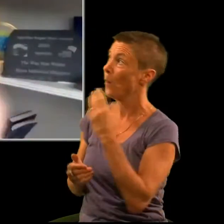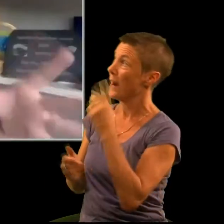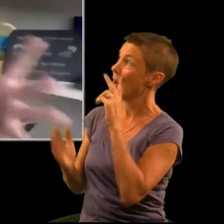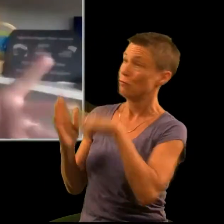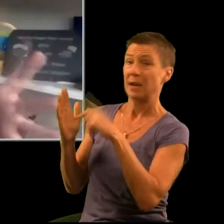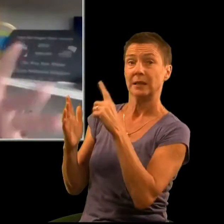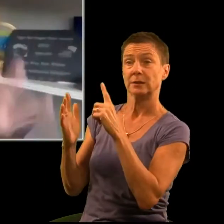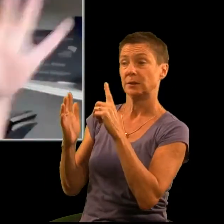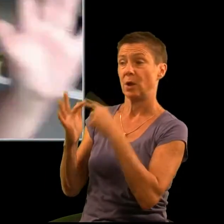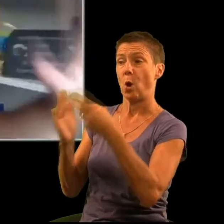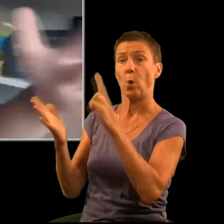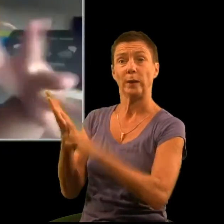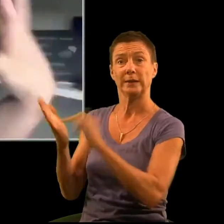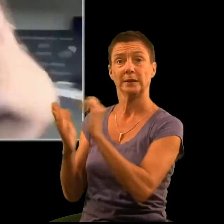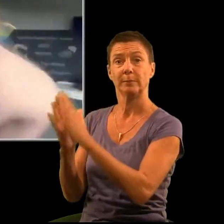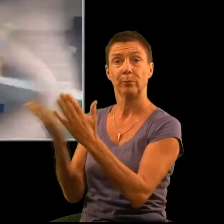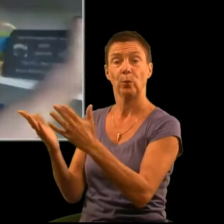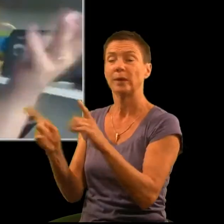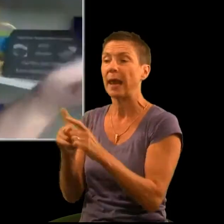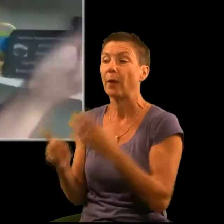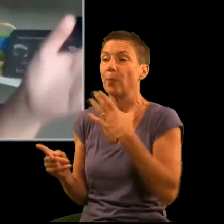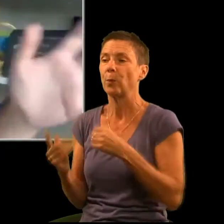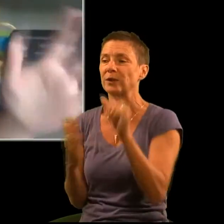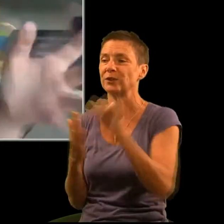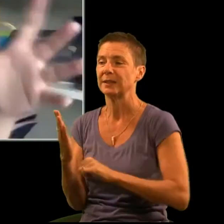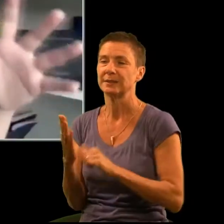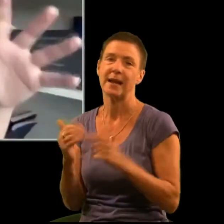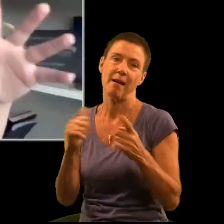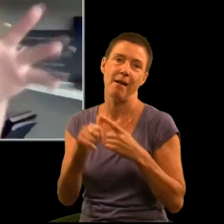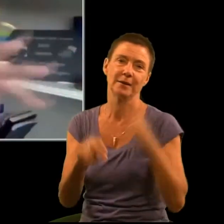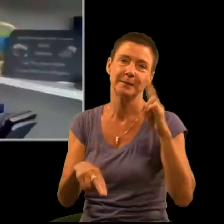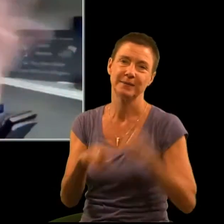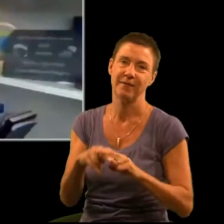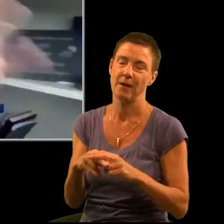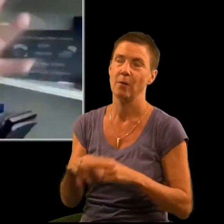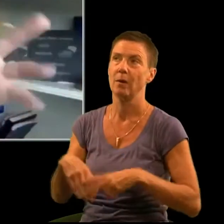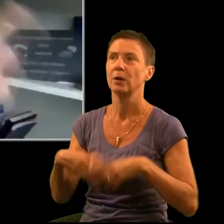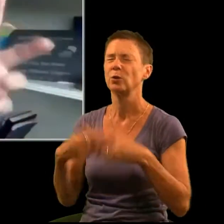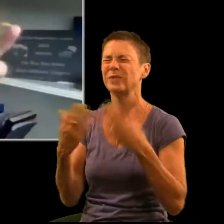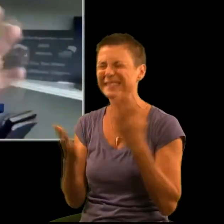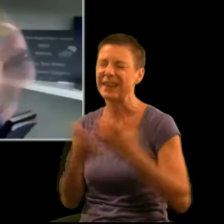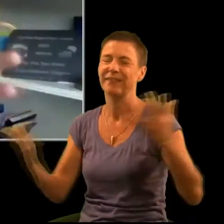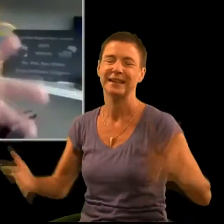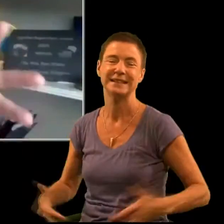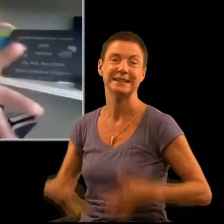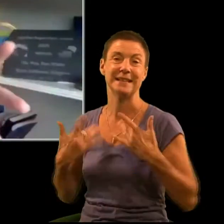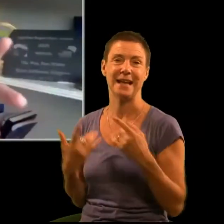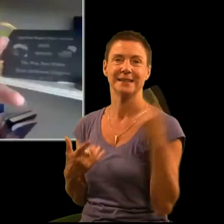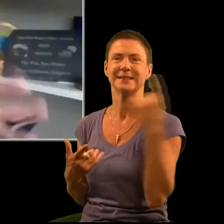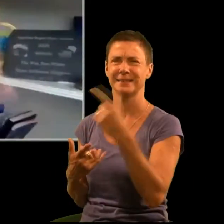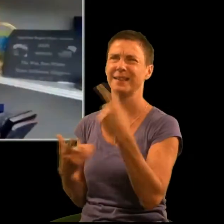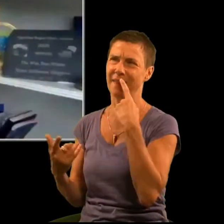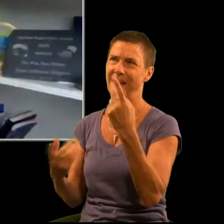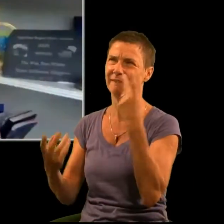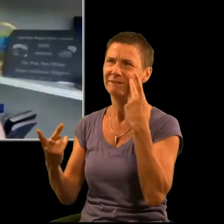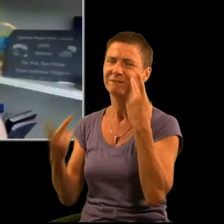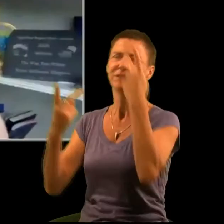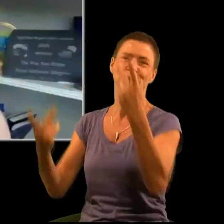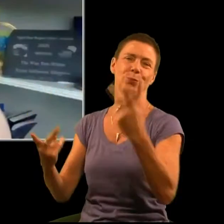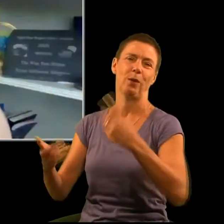books, things like The Wish List and obviously Artemis Fowl, you definitely get that sense that is the way you write.